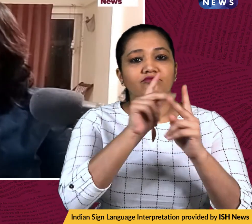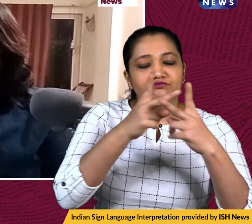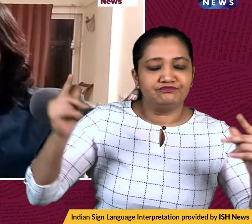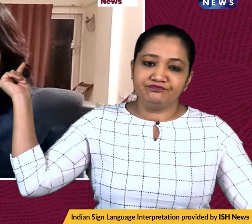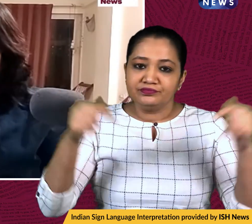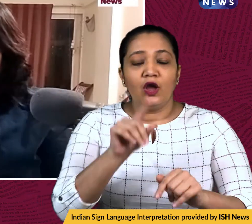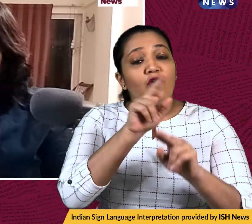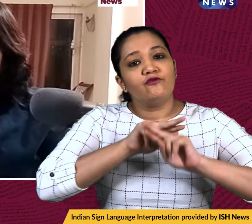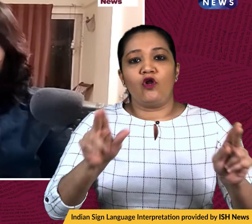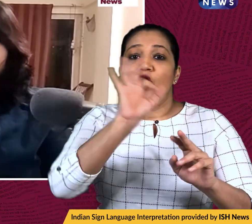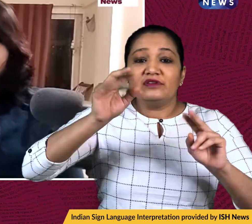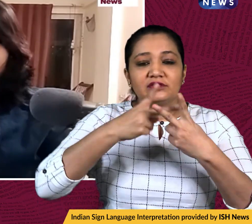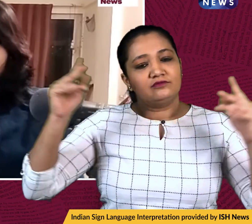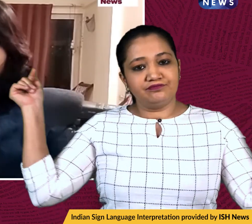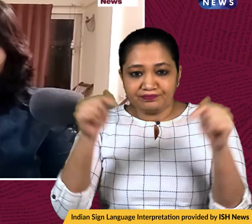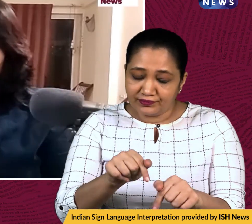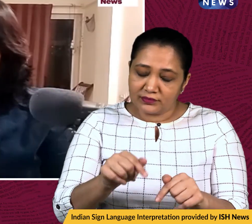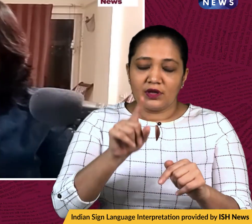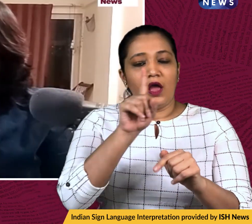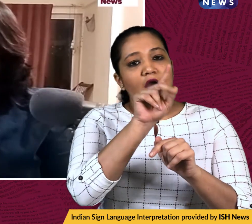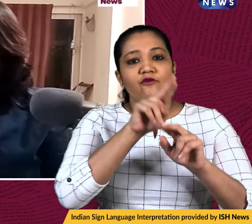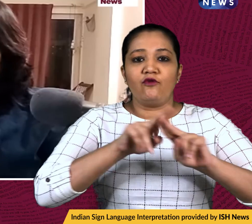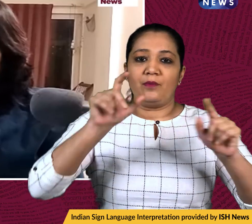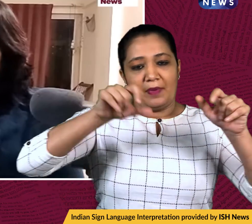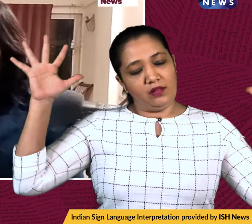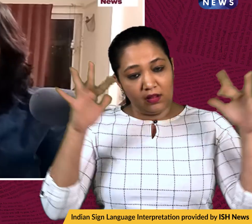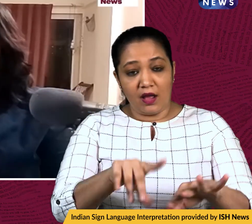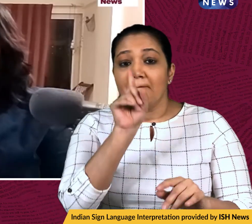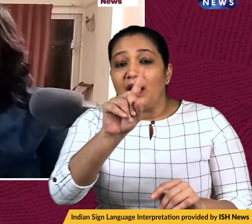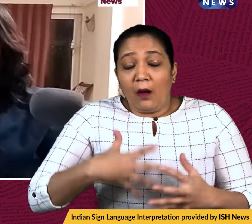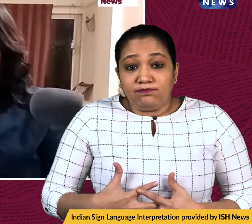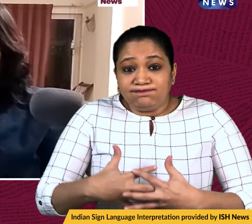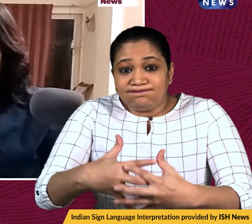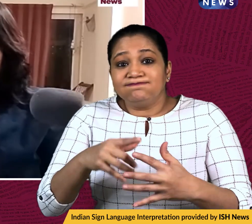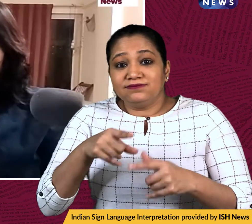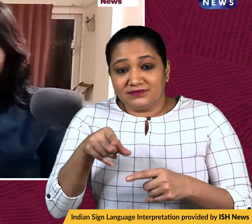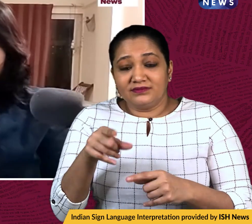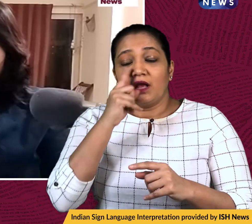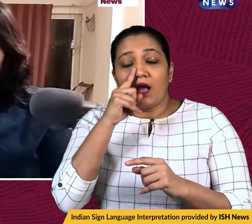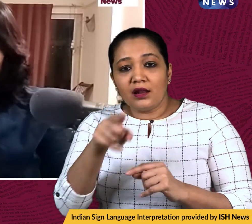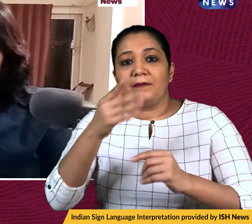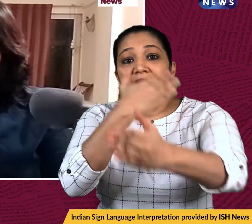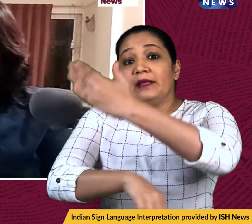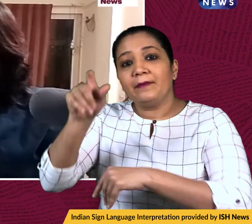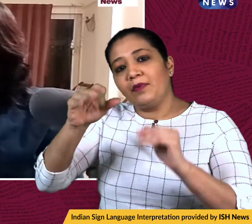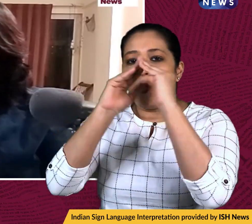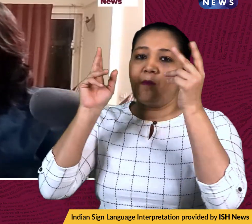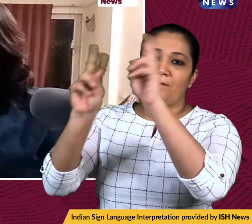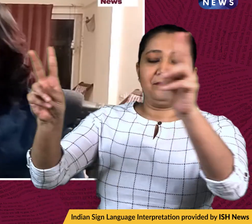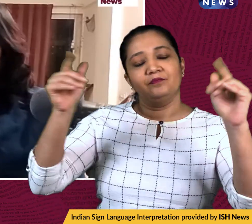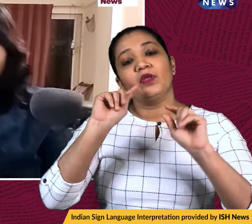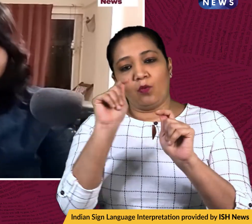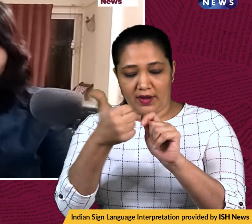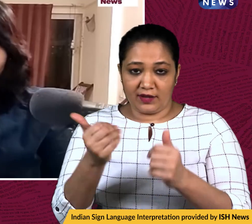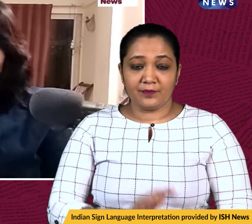now work at 100% capacity with pregnant women, and persons with disabilities can work from home is what it